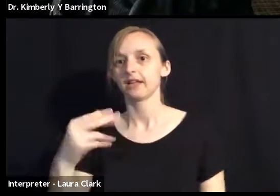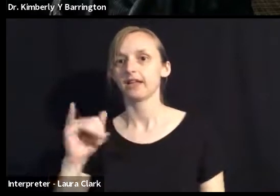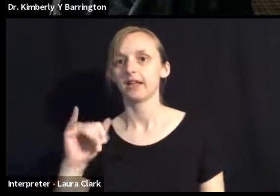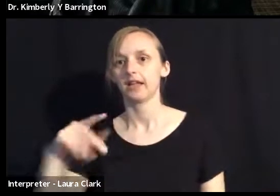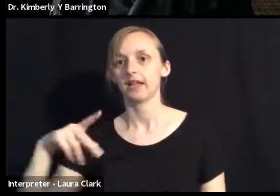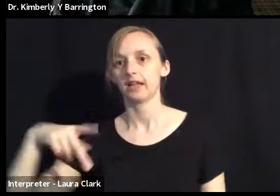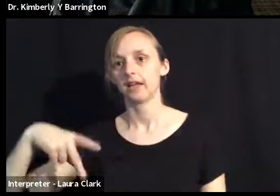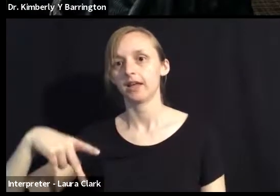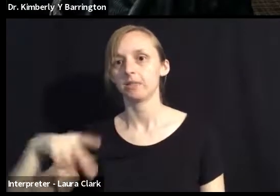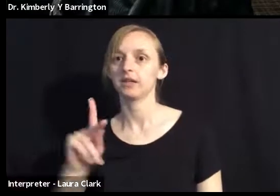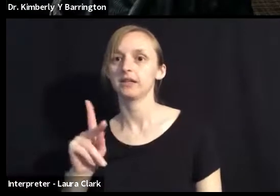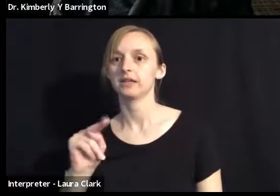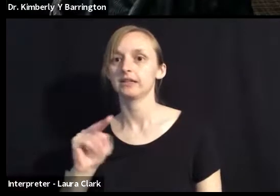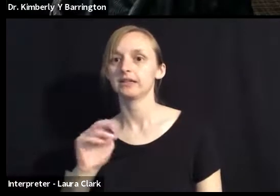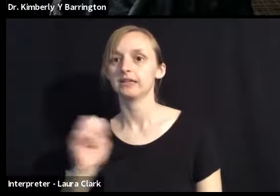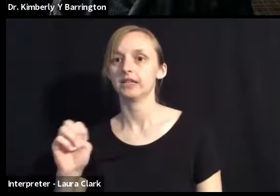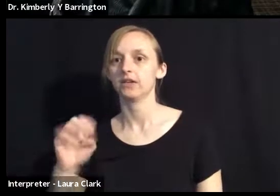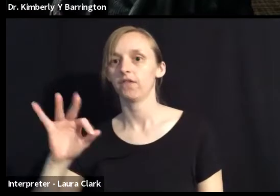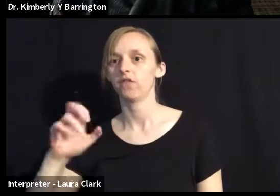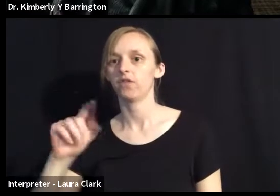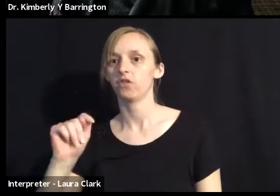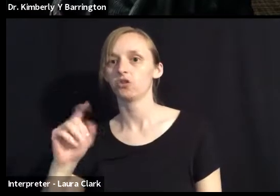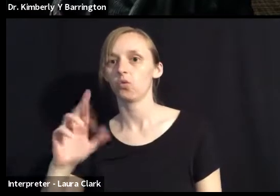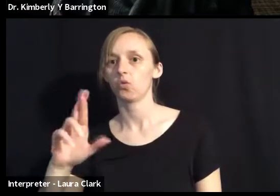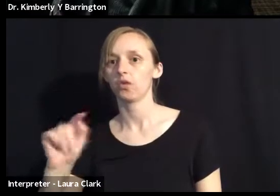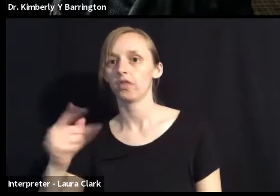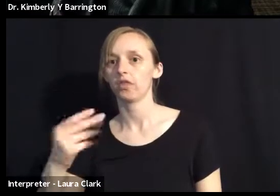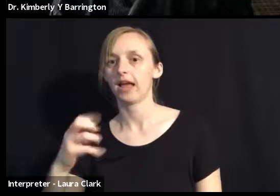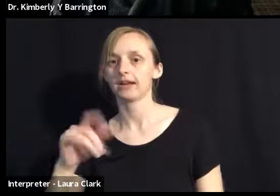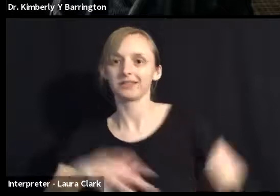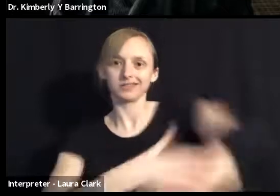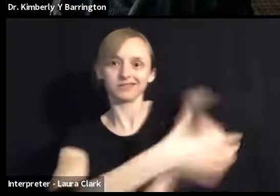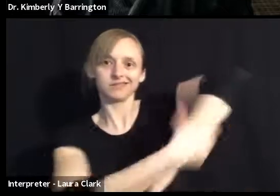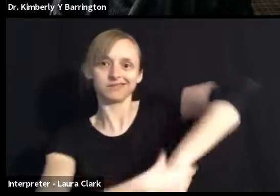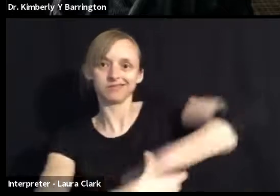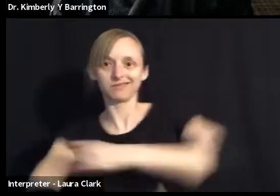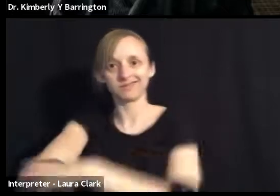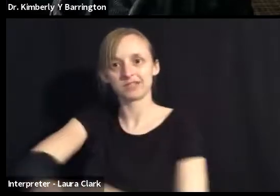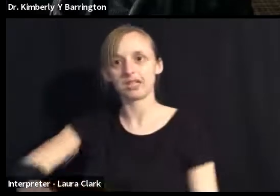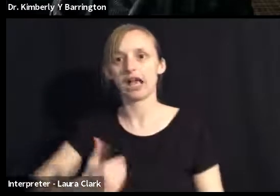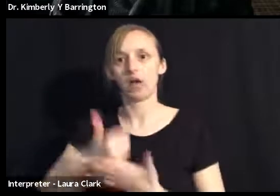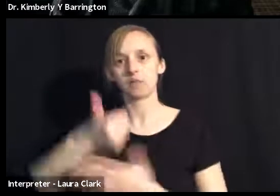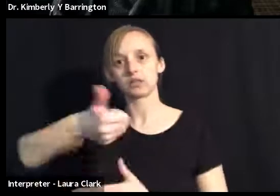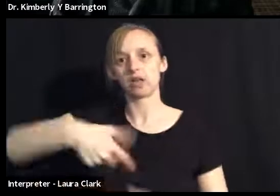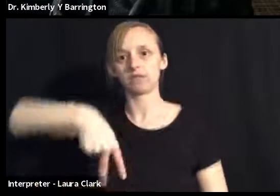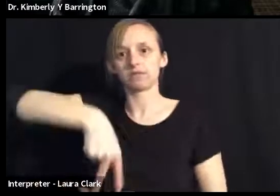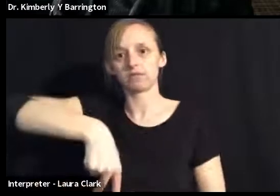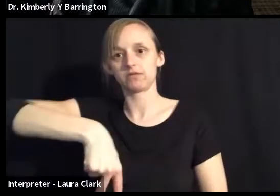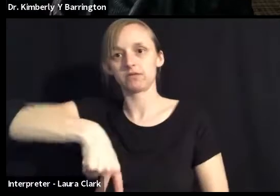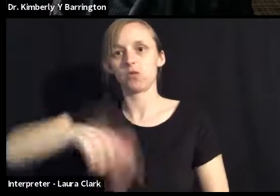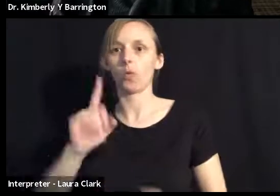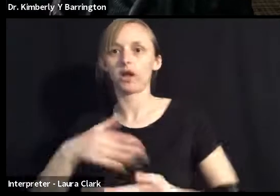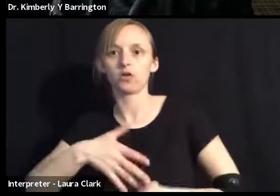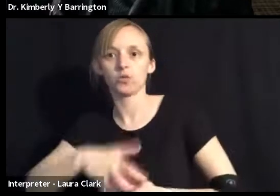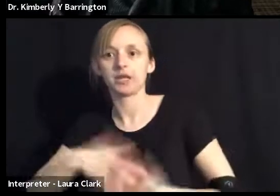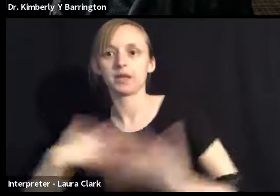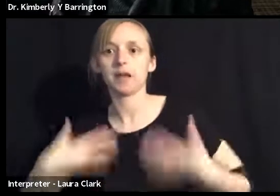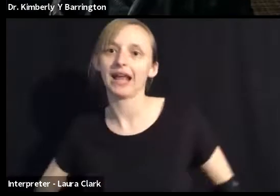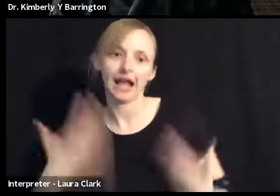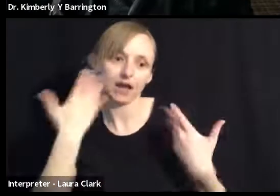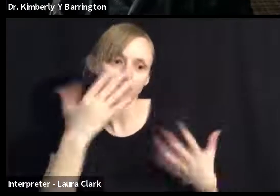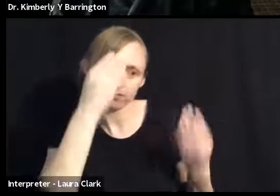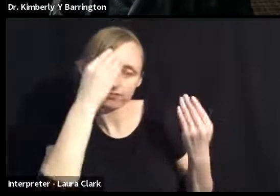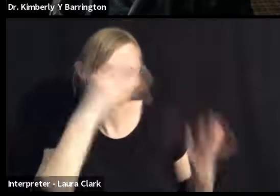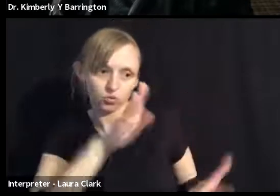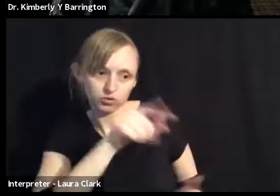not sure if they got to that point where they talk to you about that type of stuff to help you hold yourself up where you are weak. But I